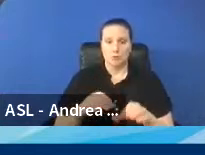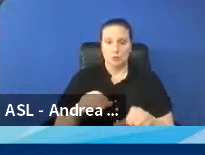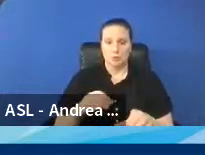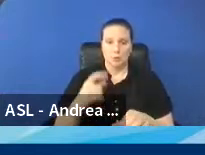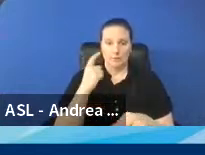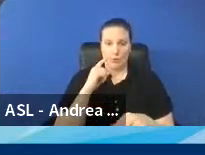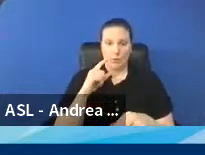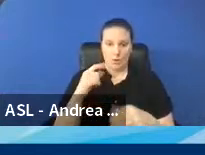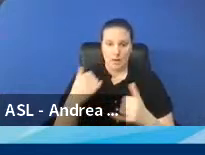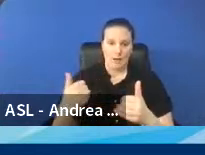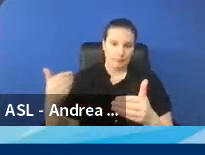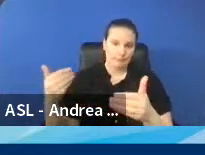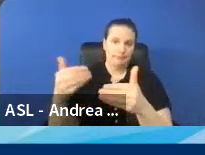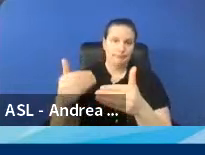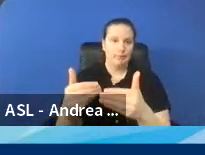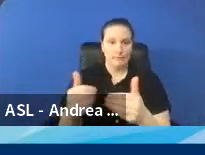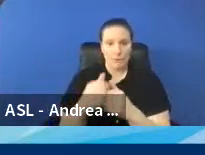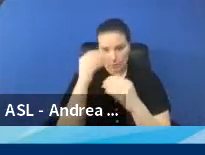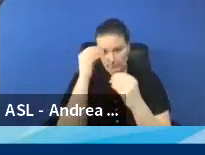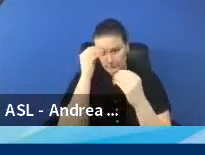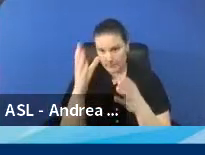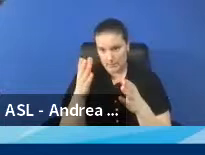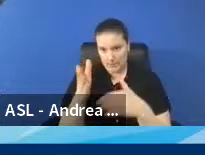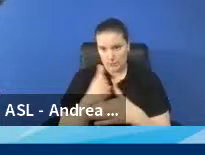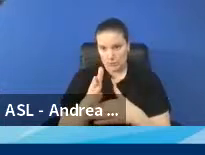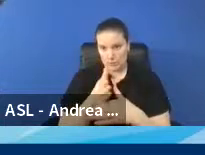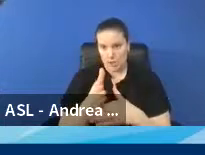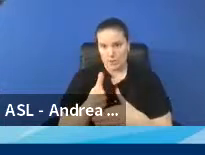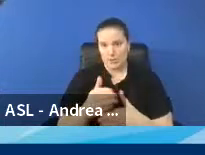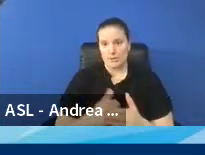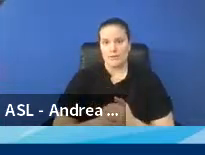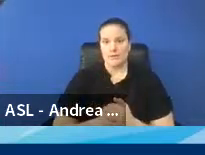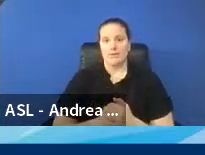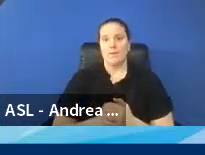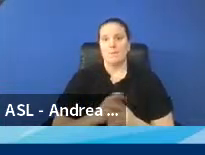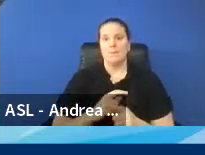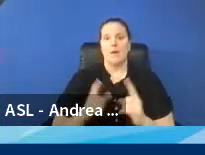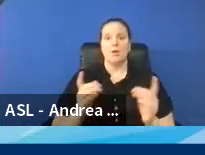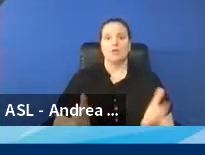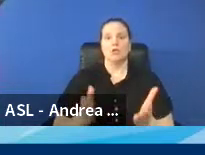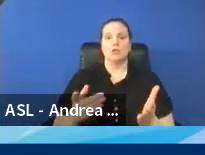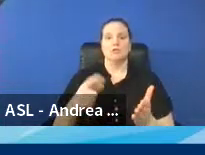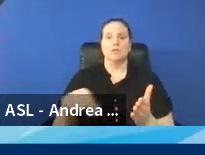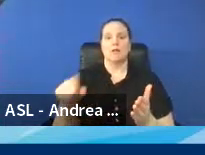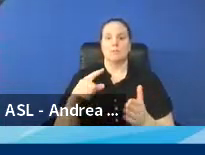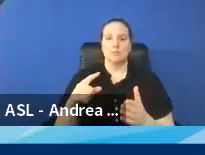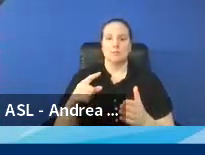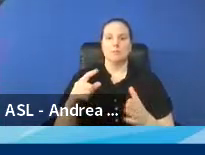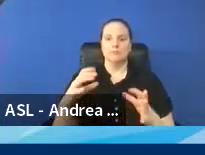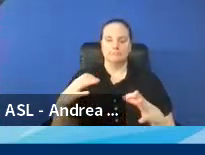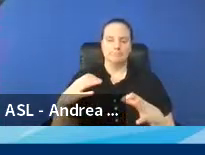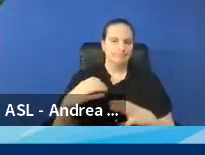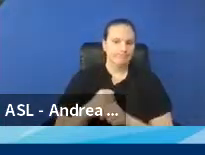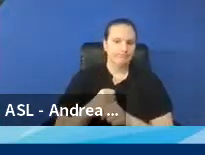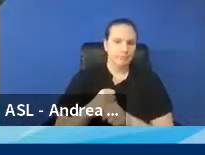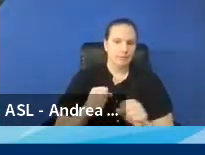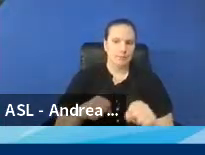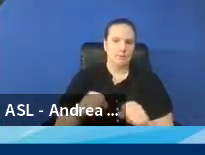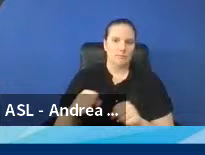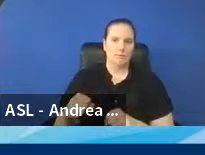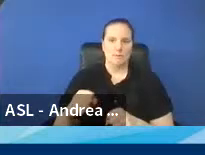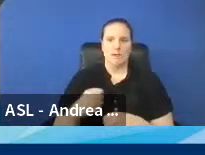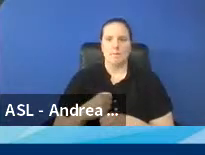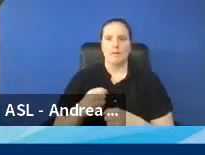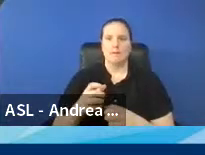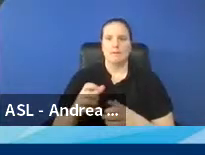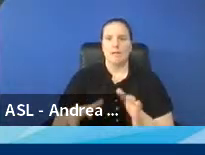us to this point in terms of the information that they're going to be sharing, but I am going to encourage them to be as concise as possible so that we can make up